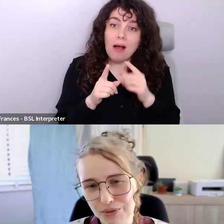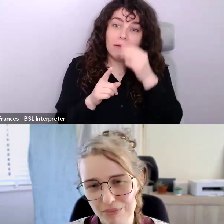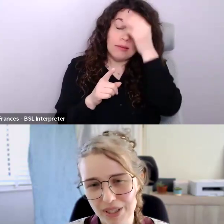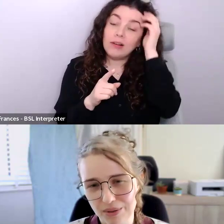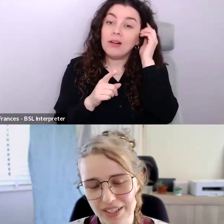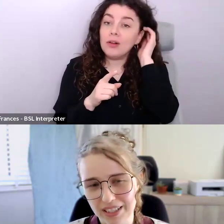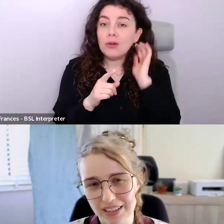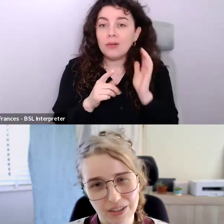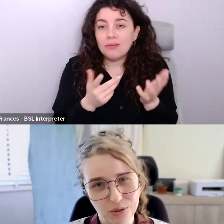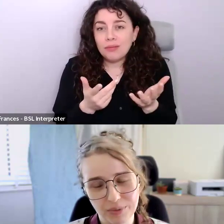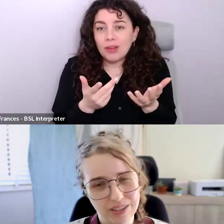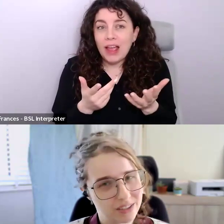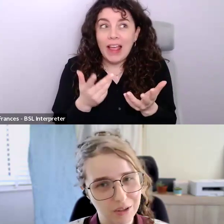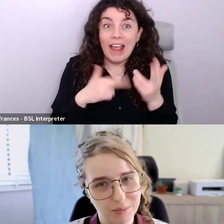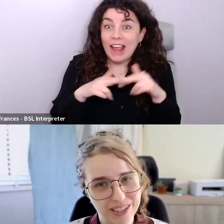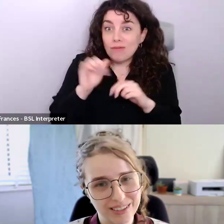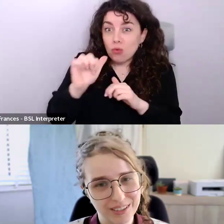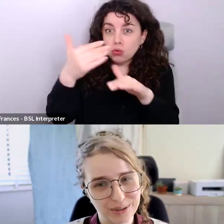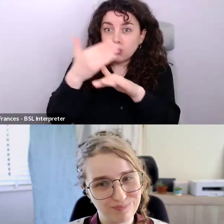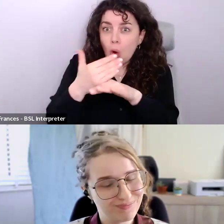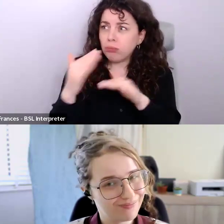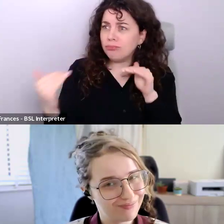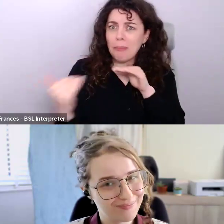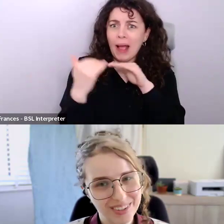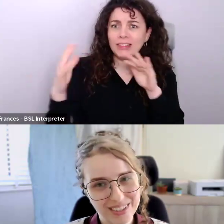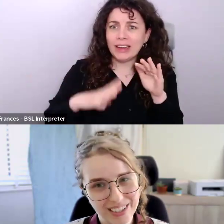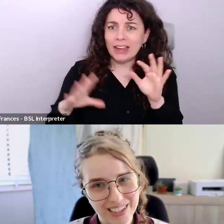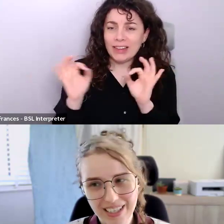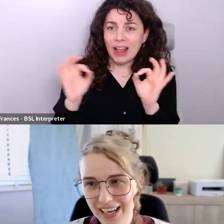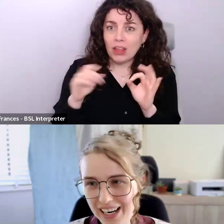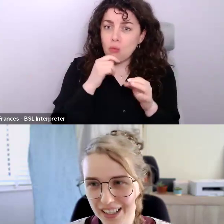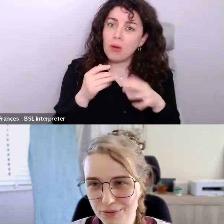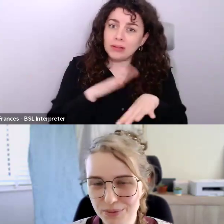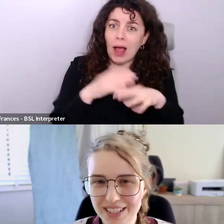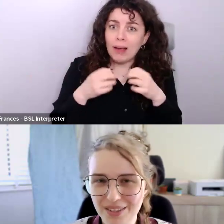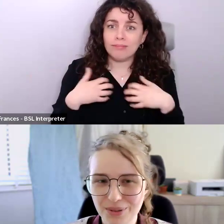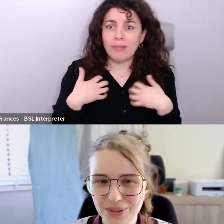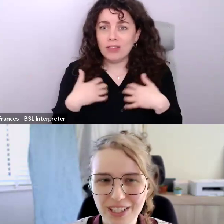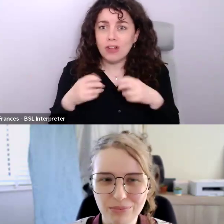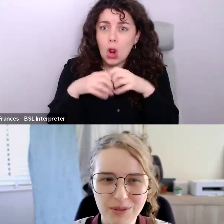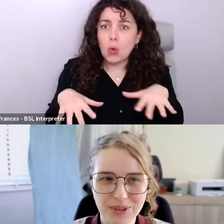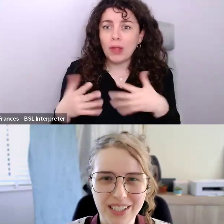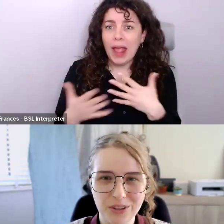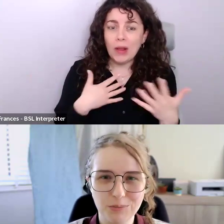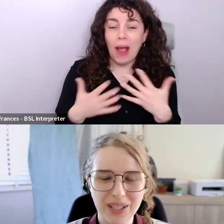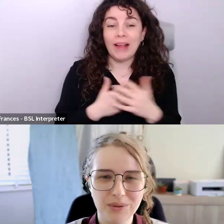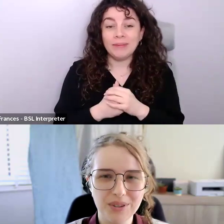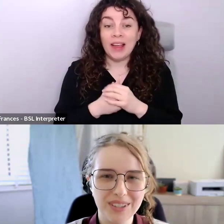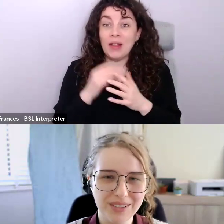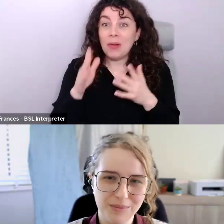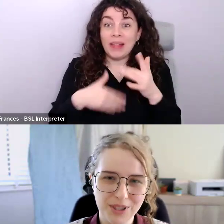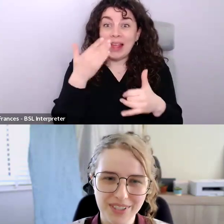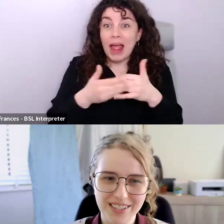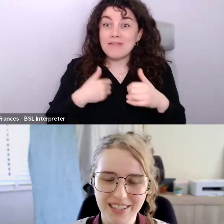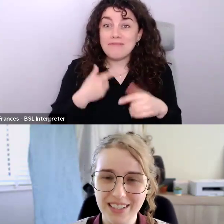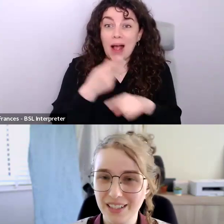you already be losing that in a job that is not accommodating you? I leave you with that thought. That brings me to the end of my talk.